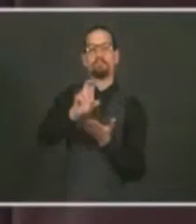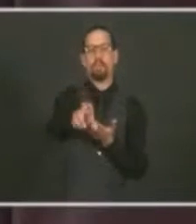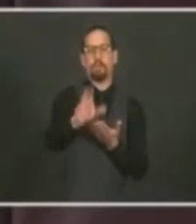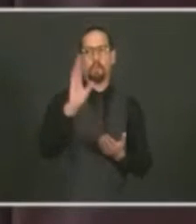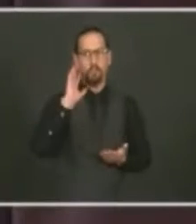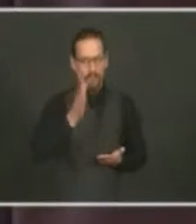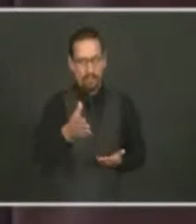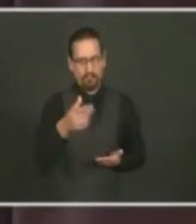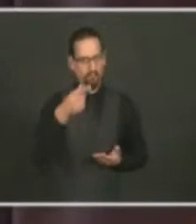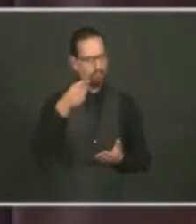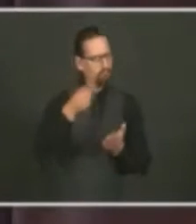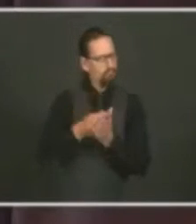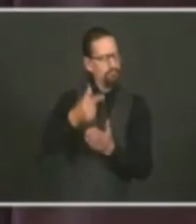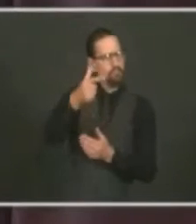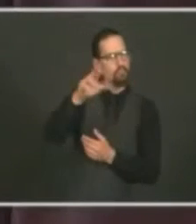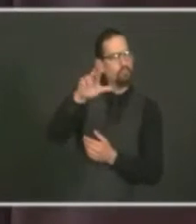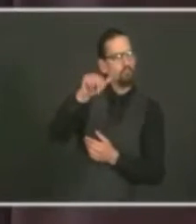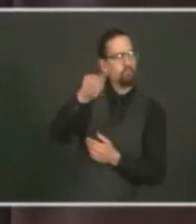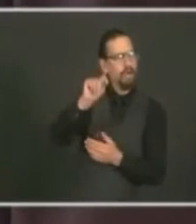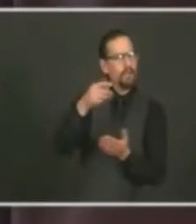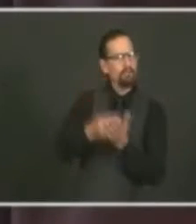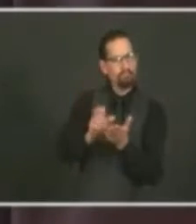you, go visit